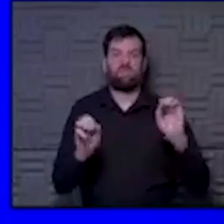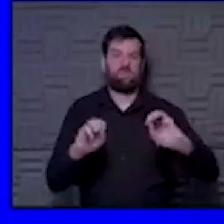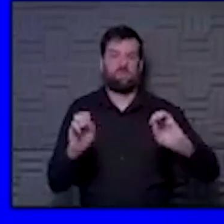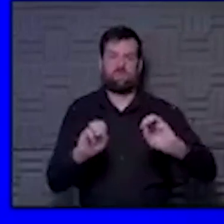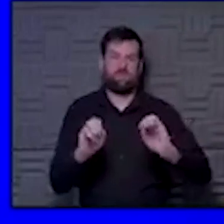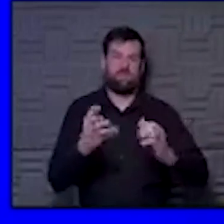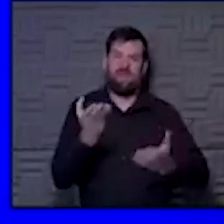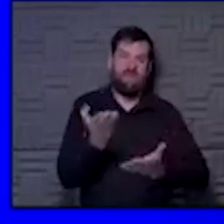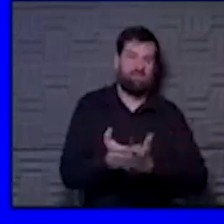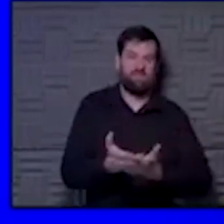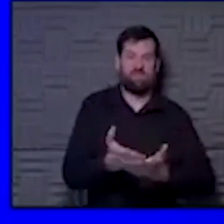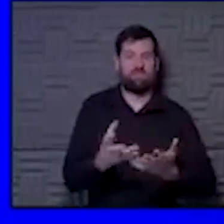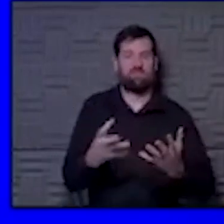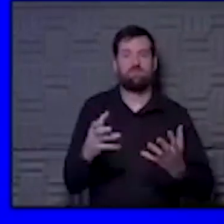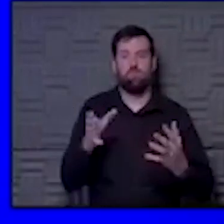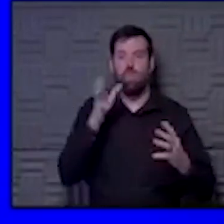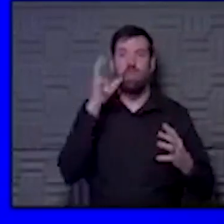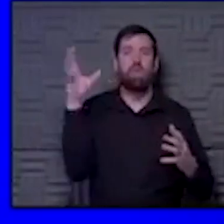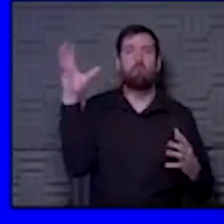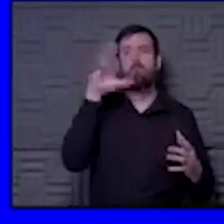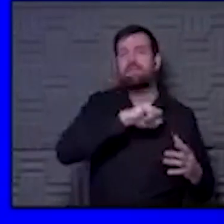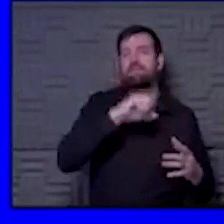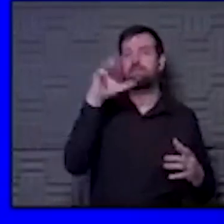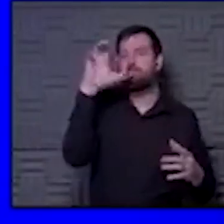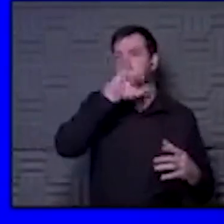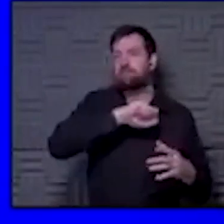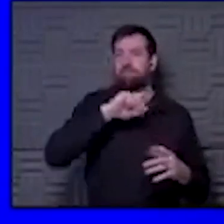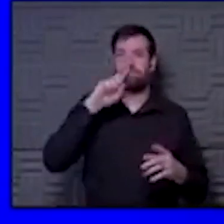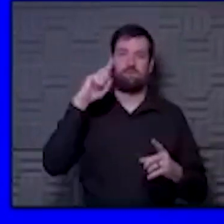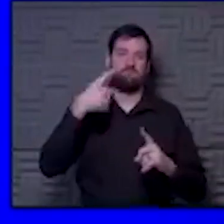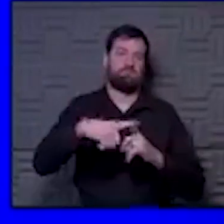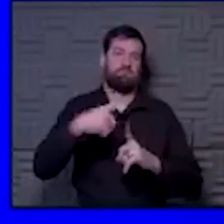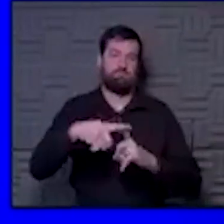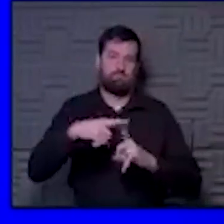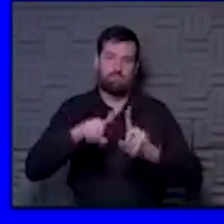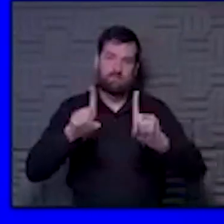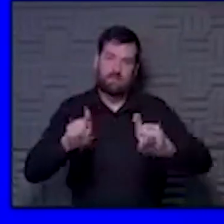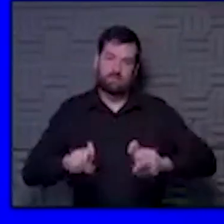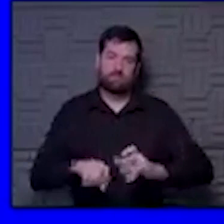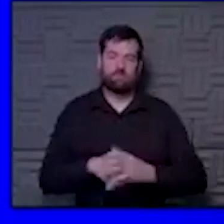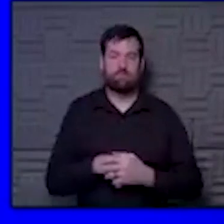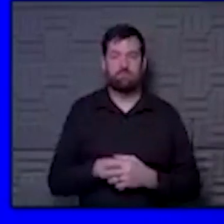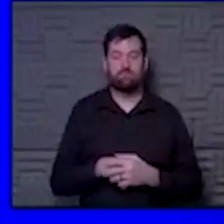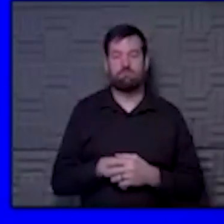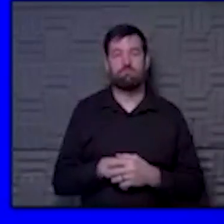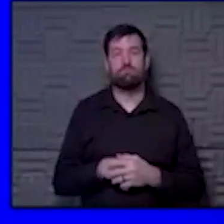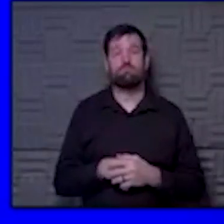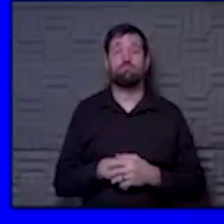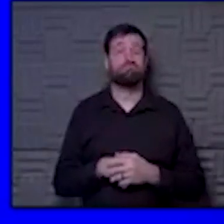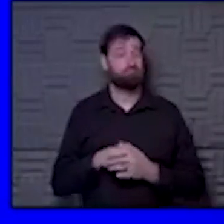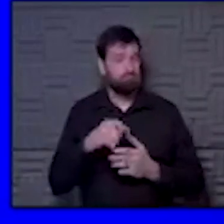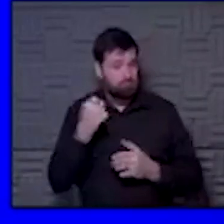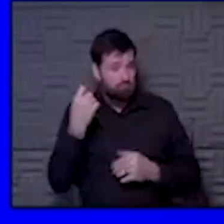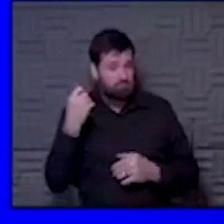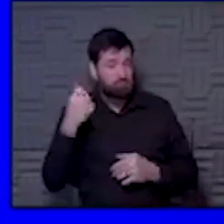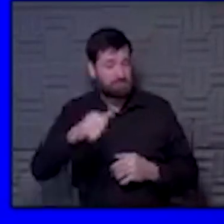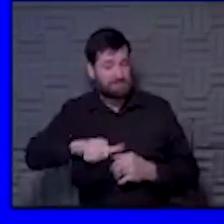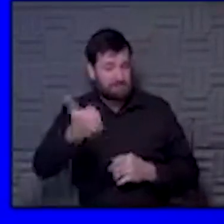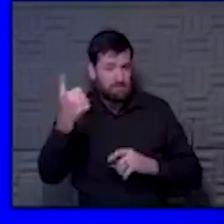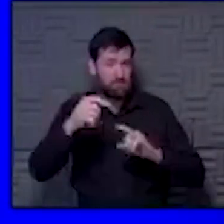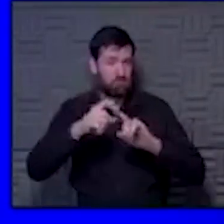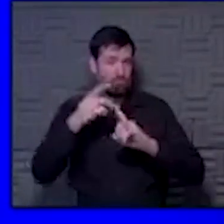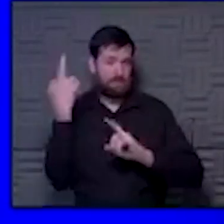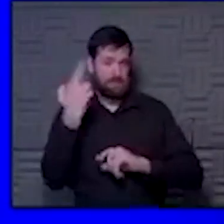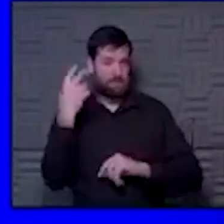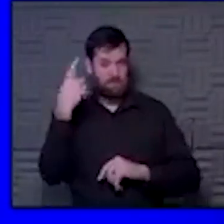now that they are missing the diagnostic test, and we aren't diagnosing it because it's missed. There are other reasons,